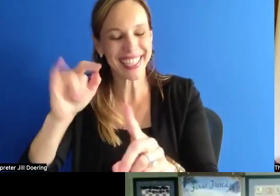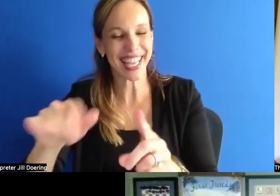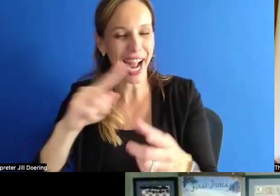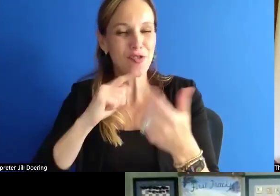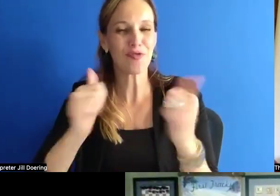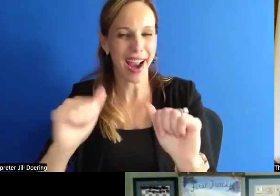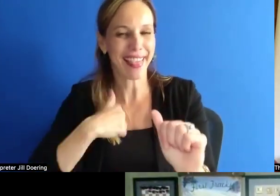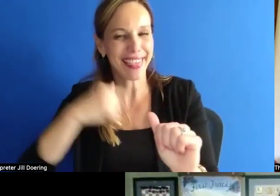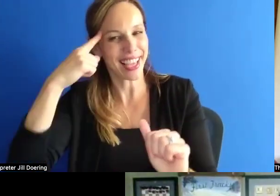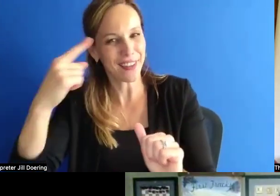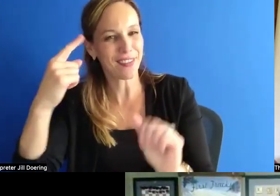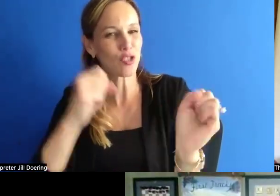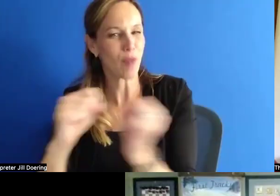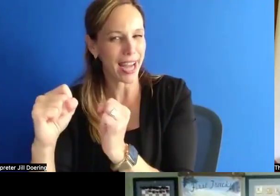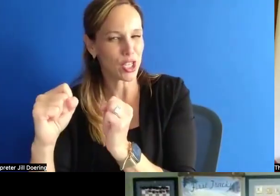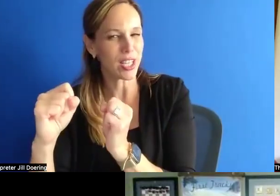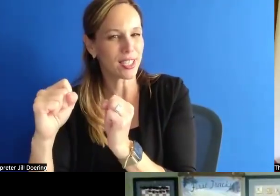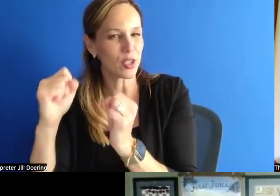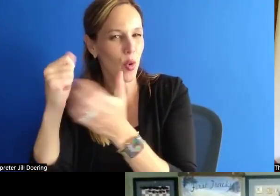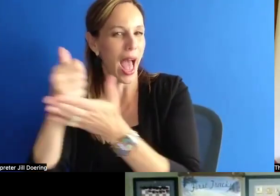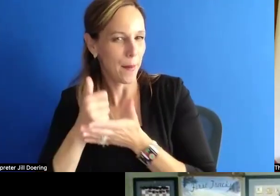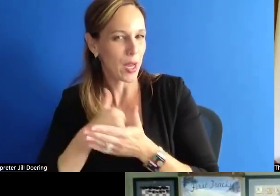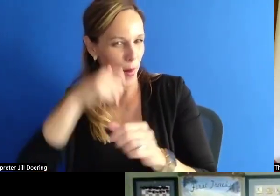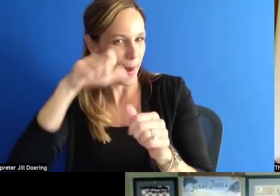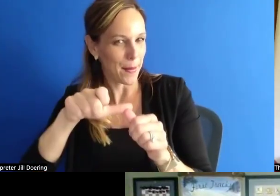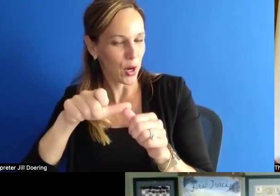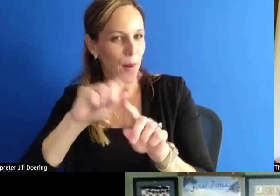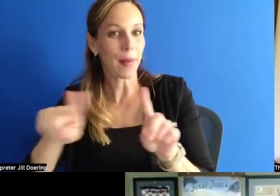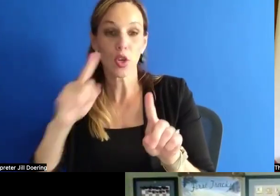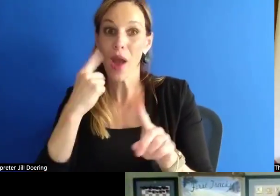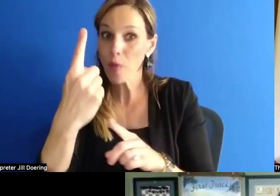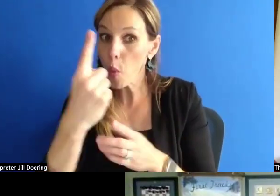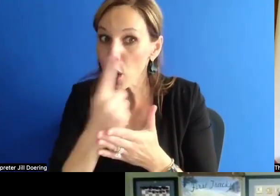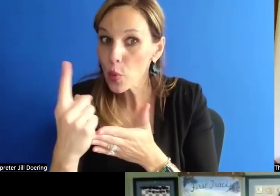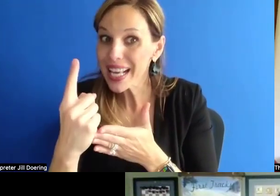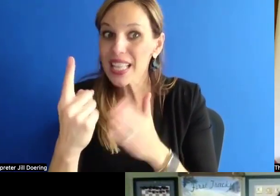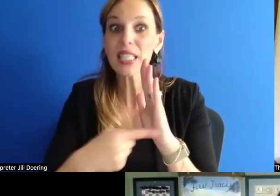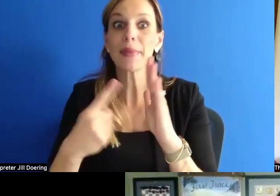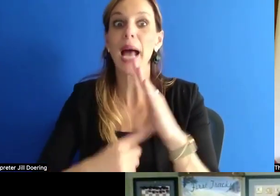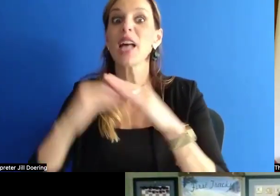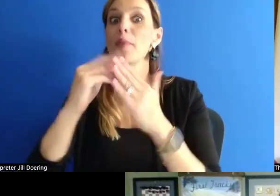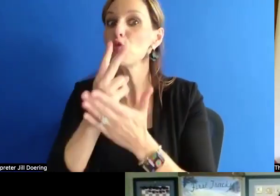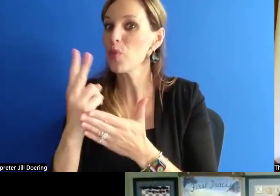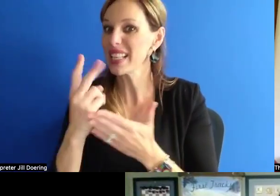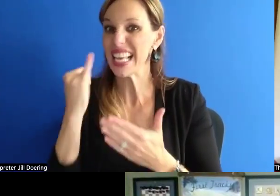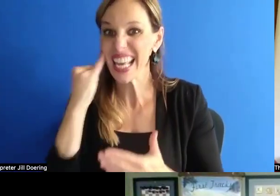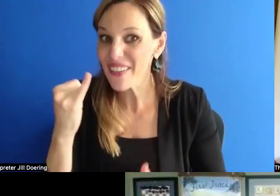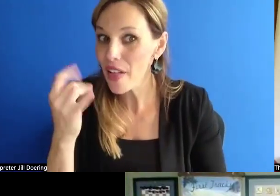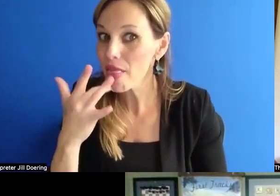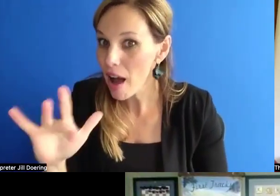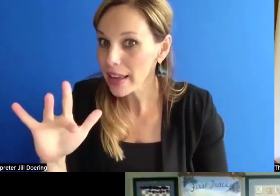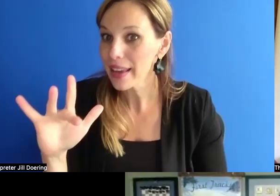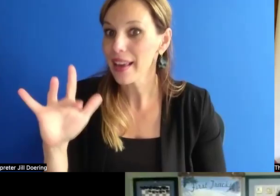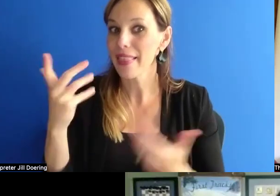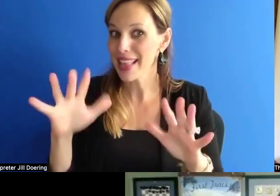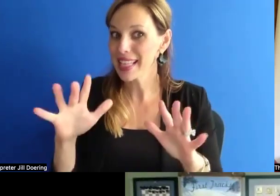little different hacks to help me remember. But you only have a week, sometimes 2 weeks if you're lucky. And then they're still